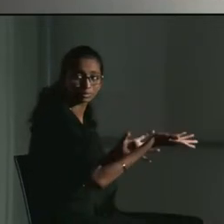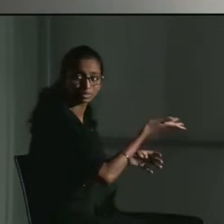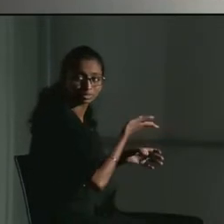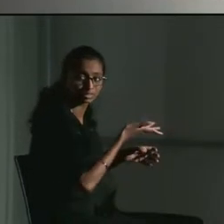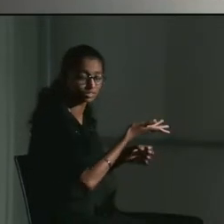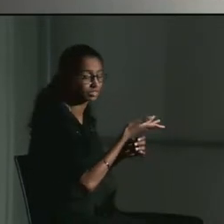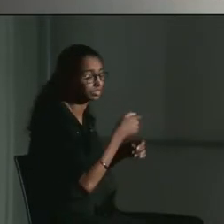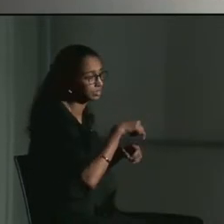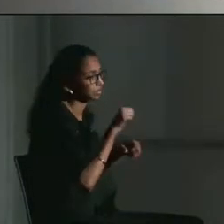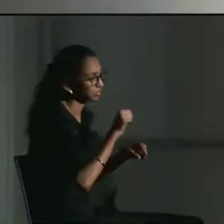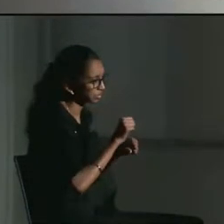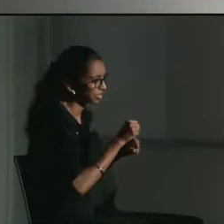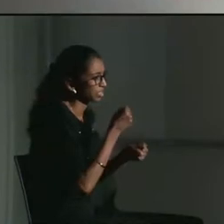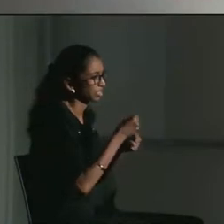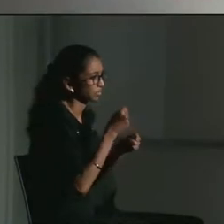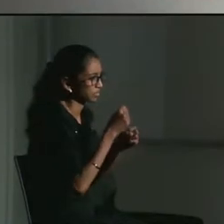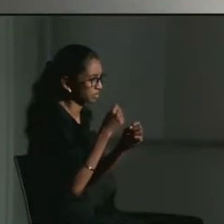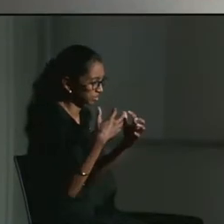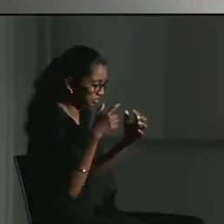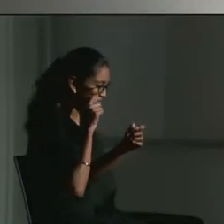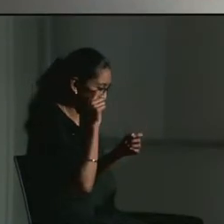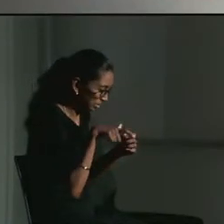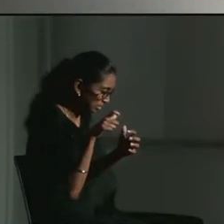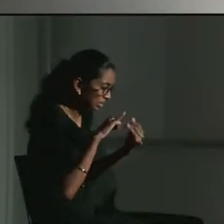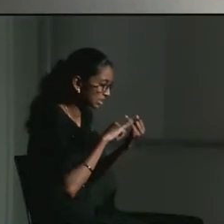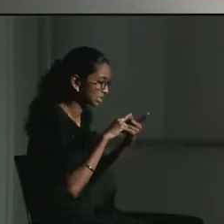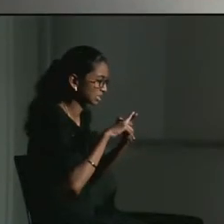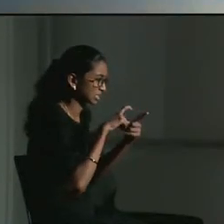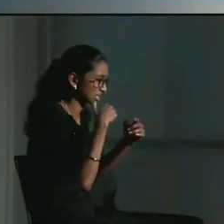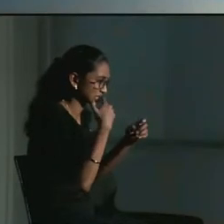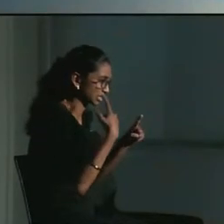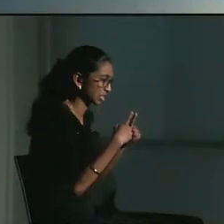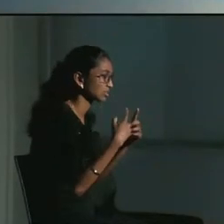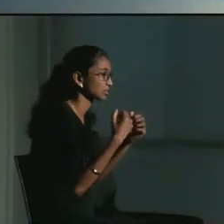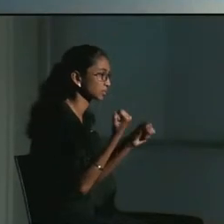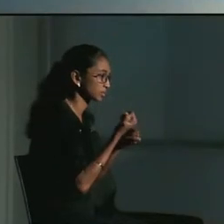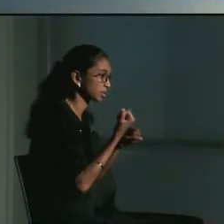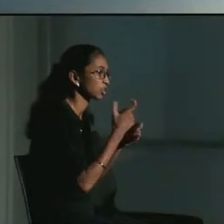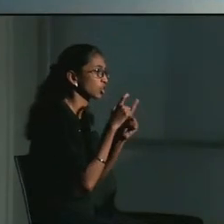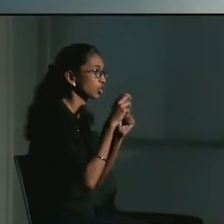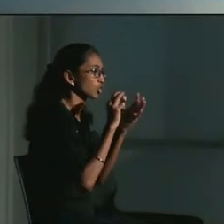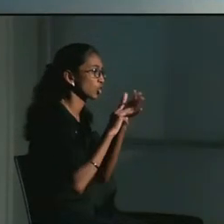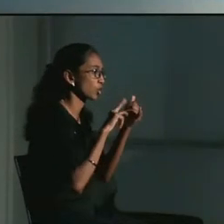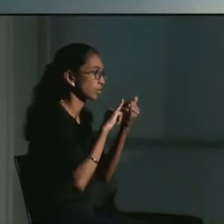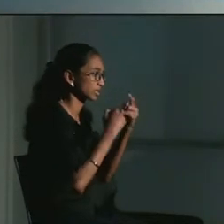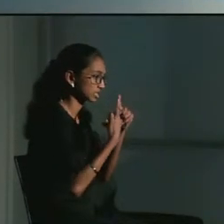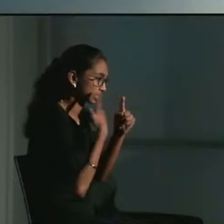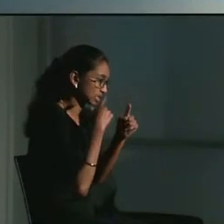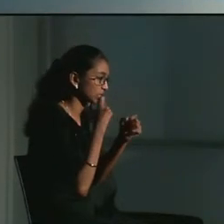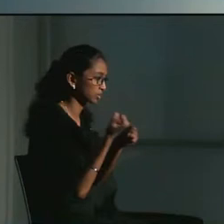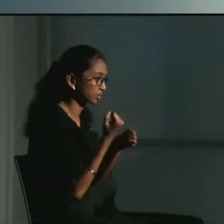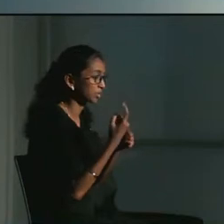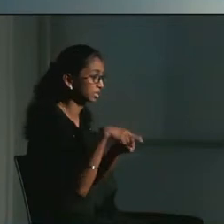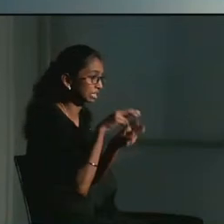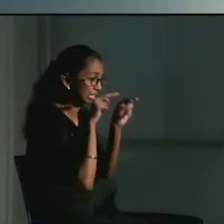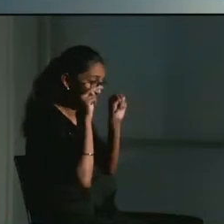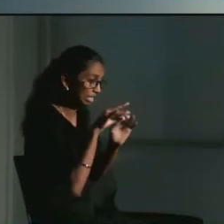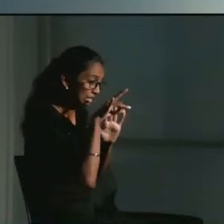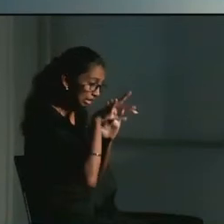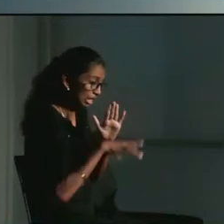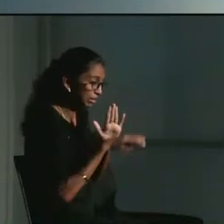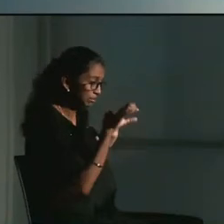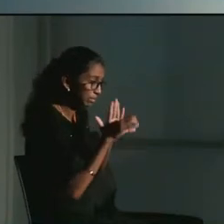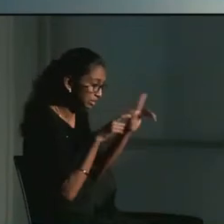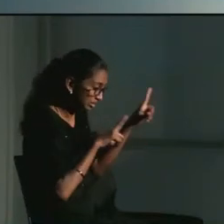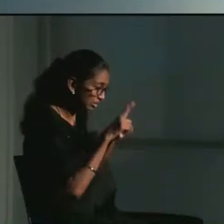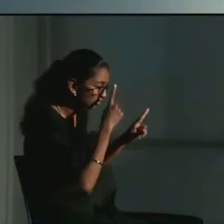the Karmakas, garment workers, sex workers, and domestic workers. Their accounts of the city and employers reveal a very deep picture of public